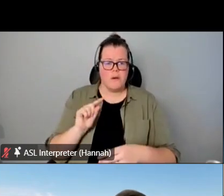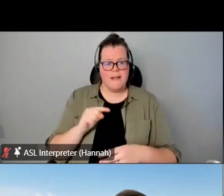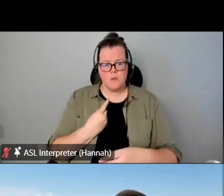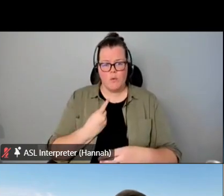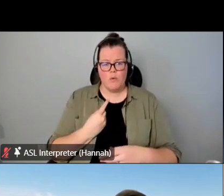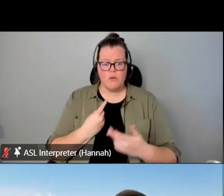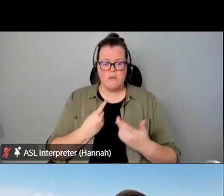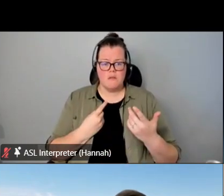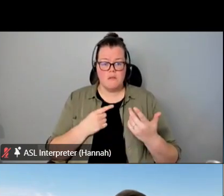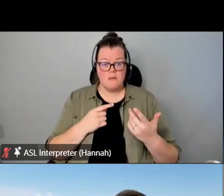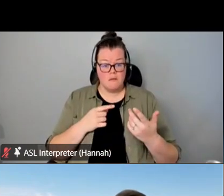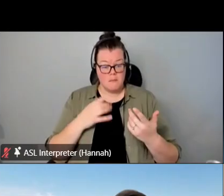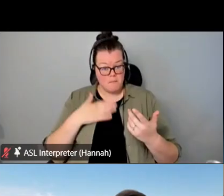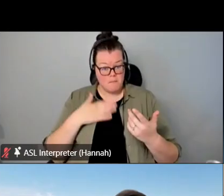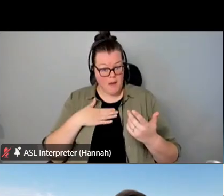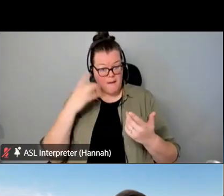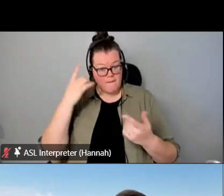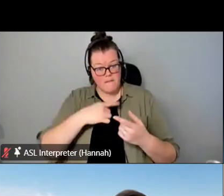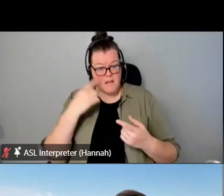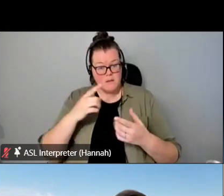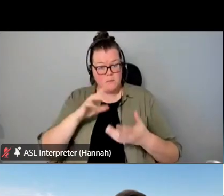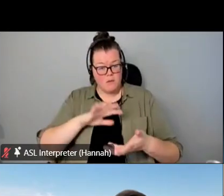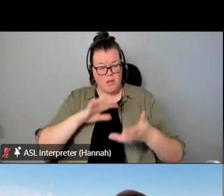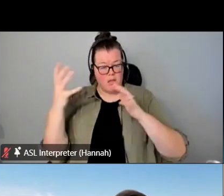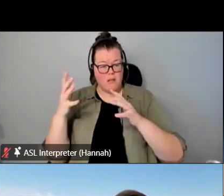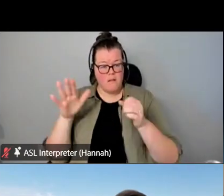my face would disrupt an entire meeting.